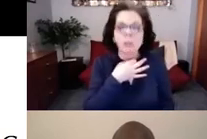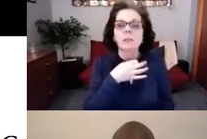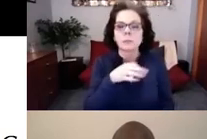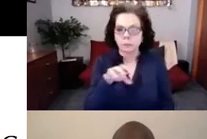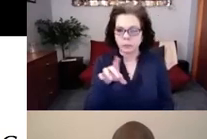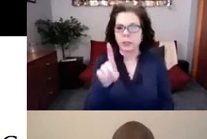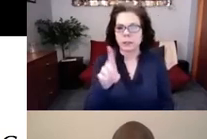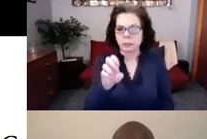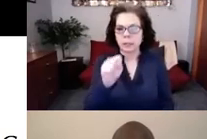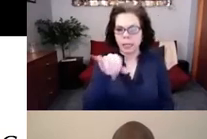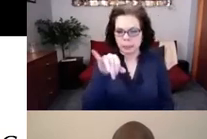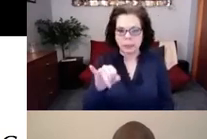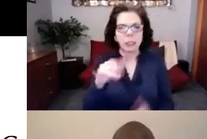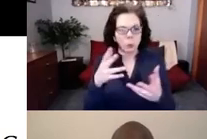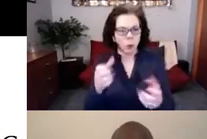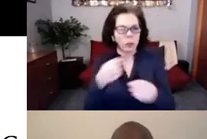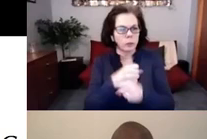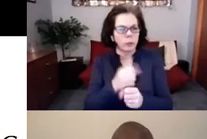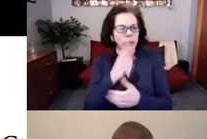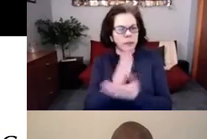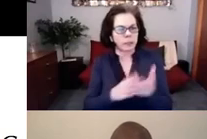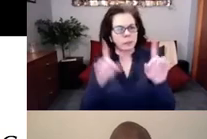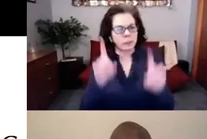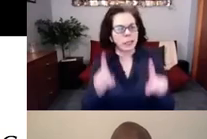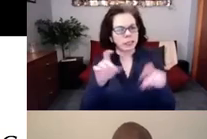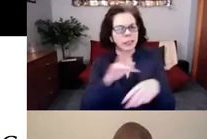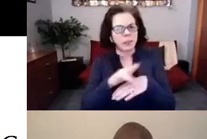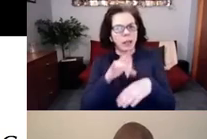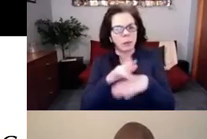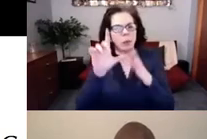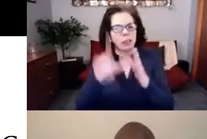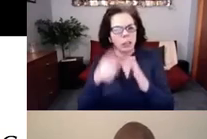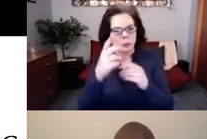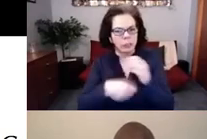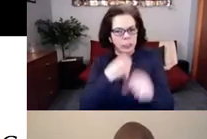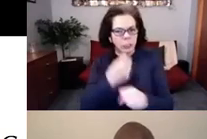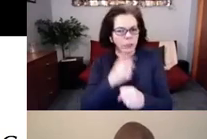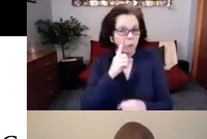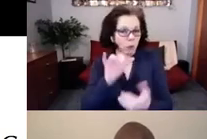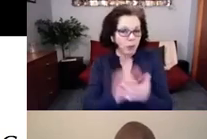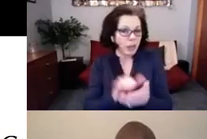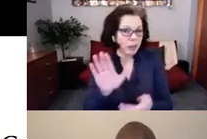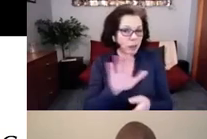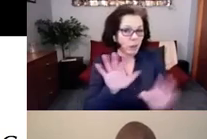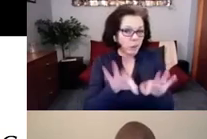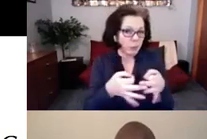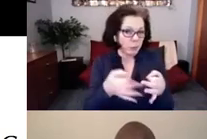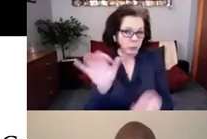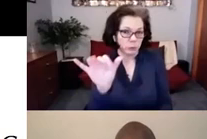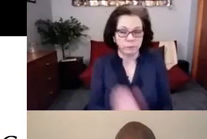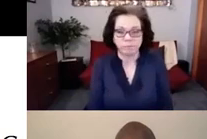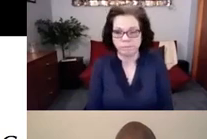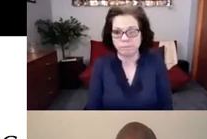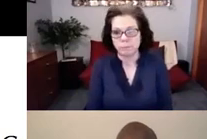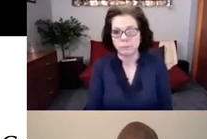make some testing available later in the year for those families. For